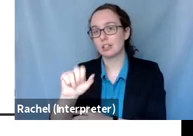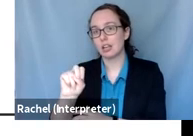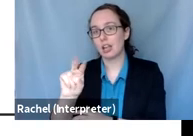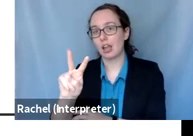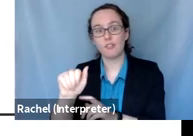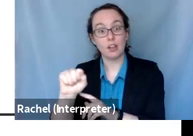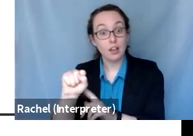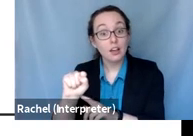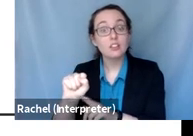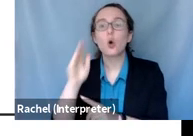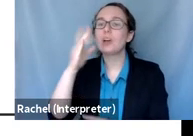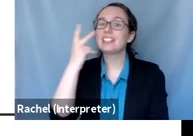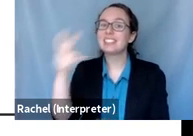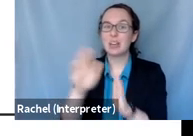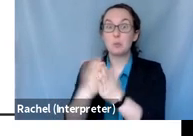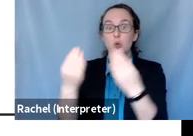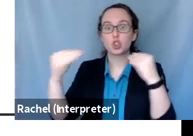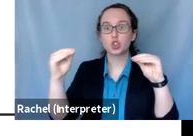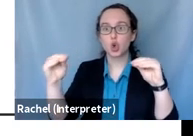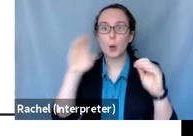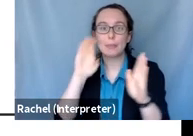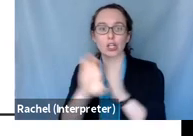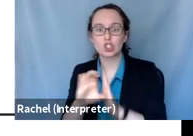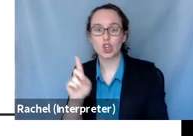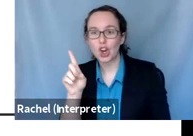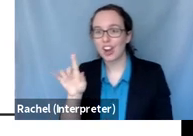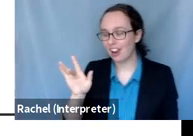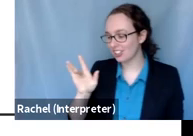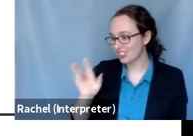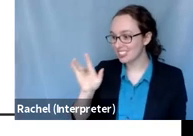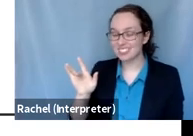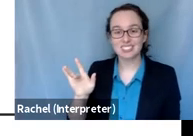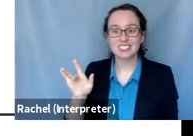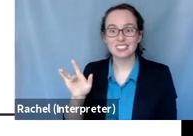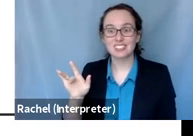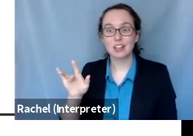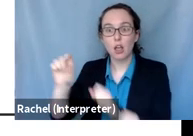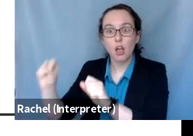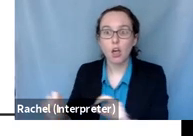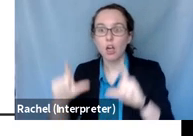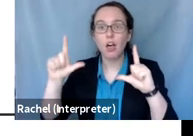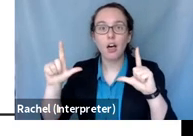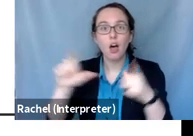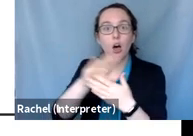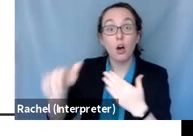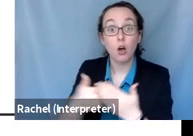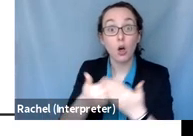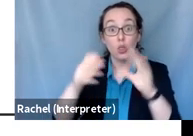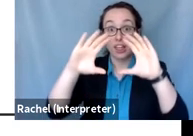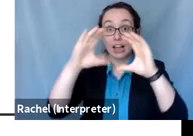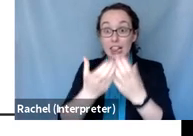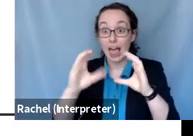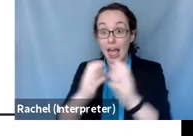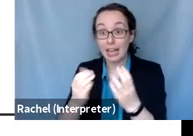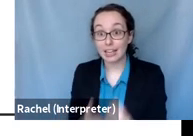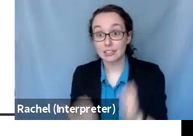hit that, it'll automatically populate not only the courses, that you'll be taking for the semester, but it'll also